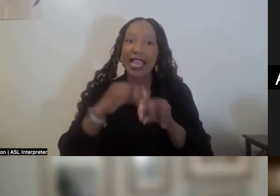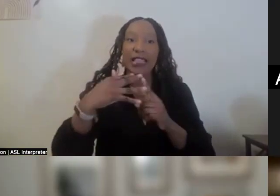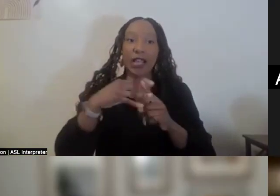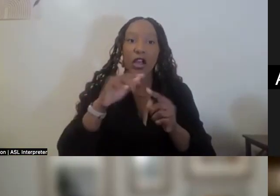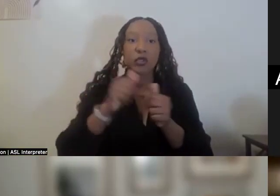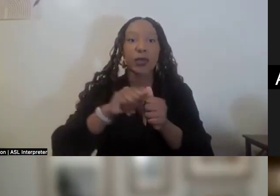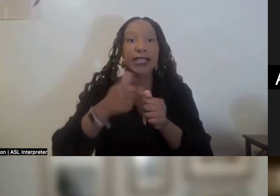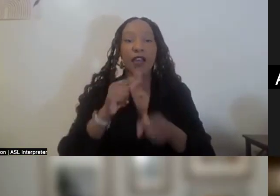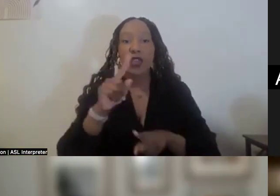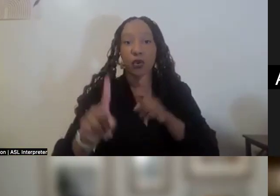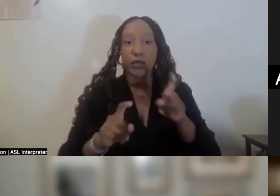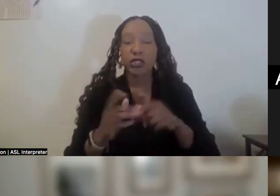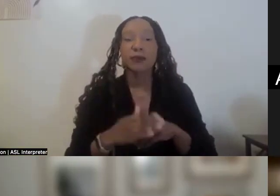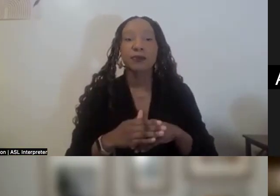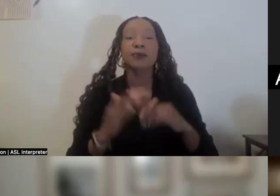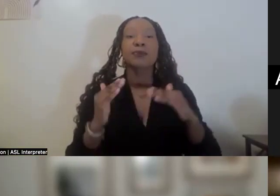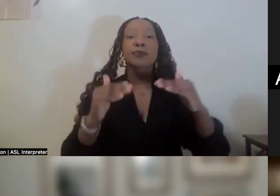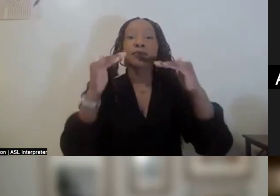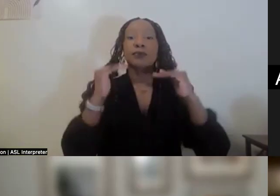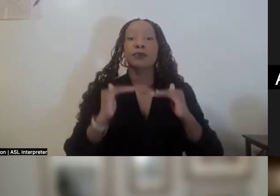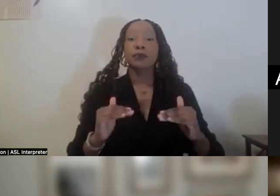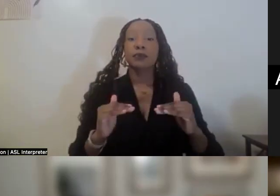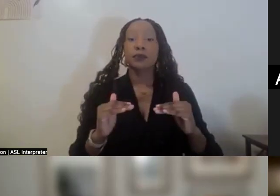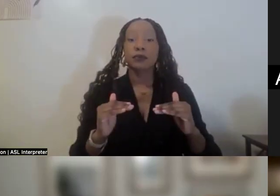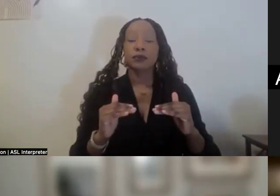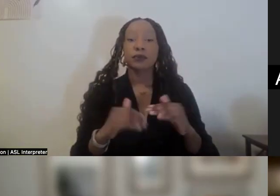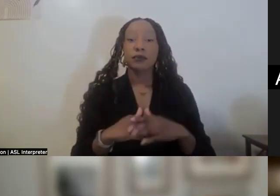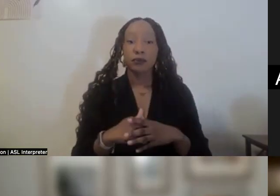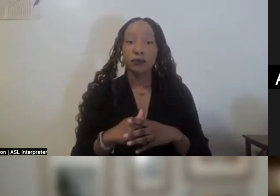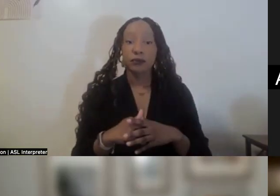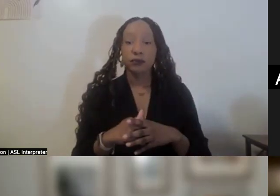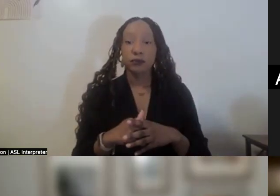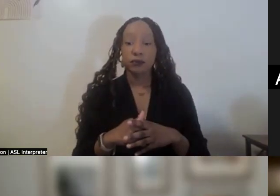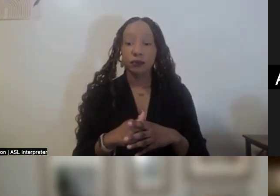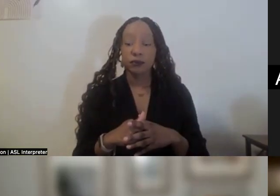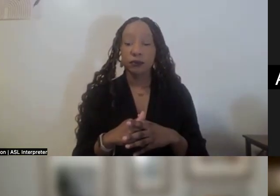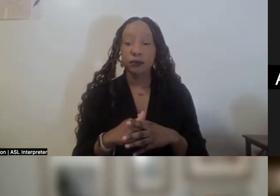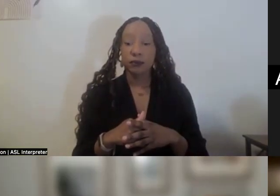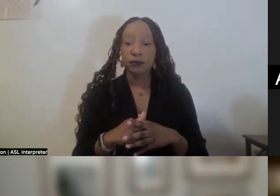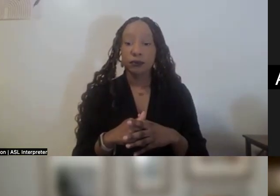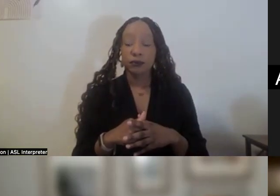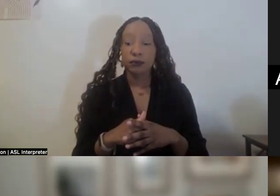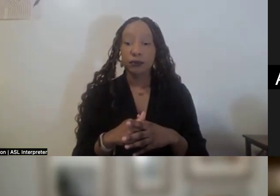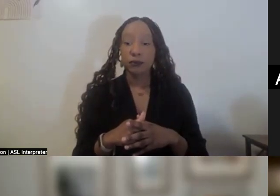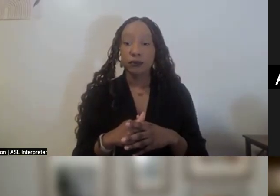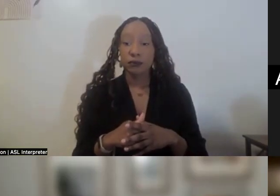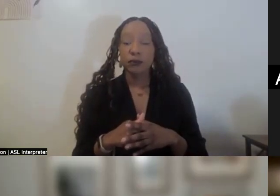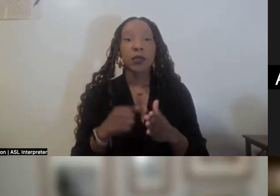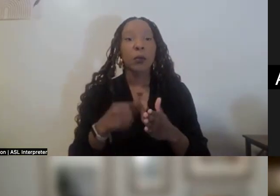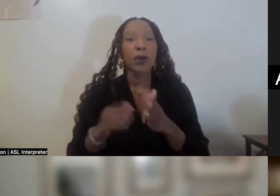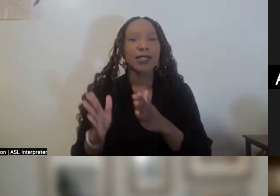questions. So the next question up is, what is the plan to ensure that residents and neighboring homes are kept